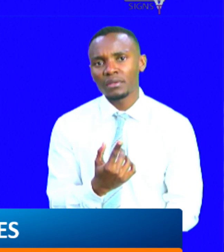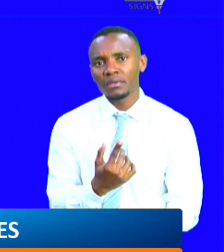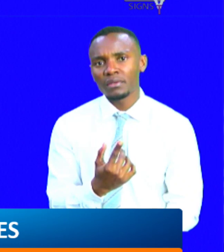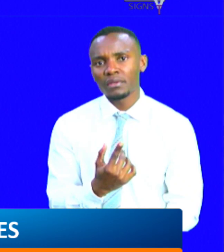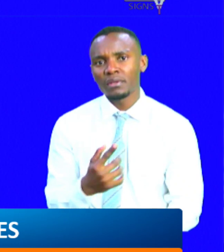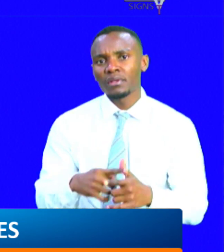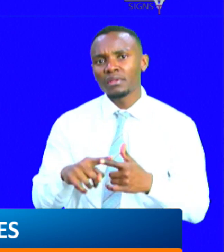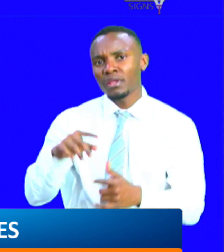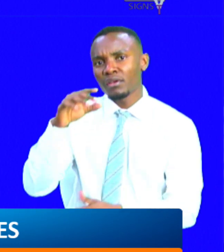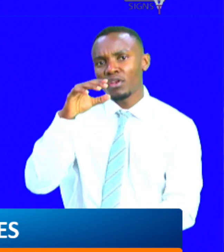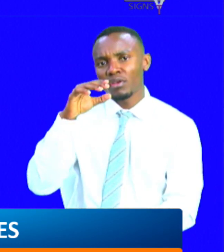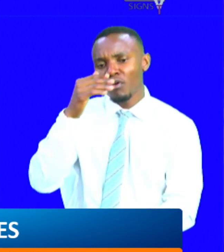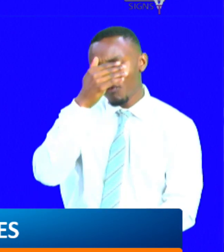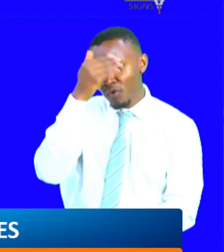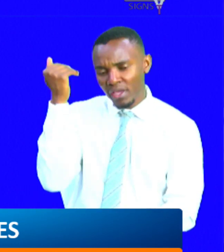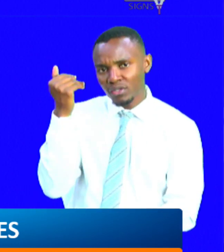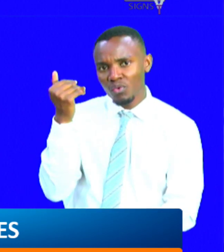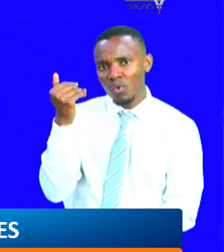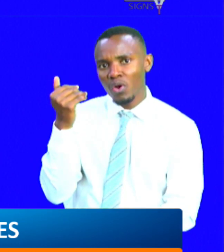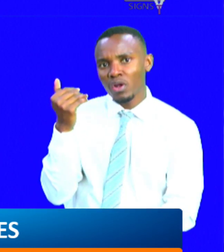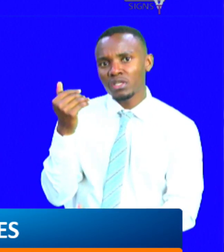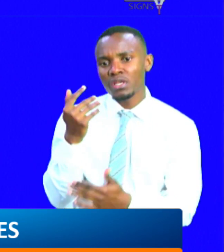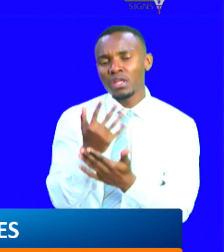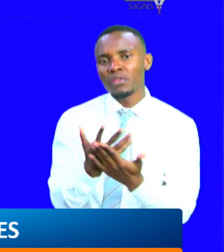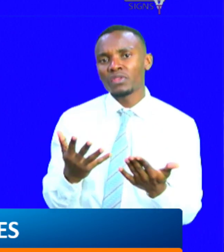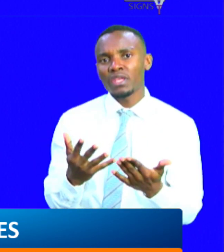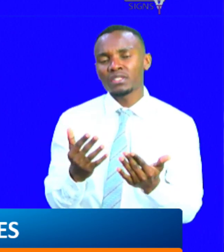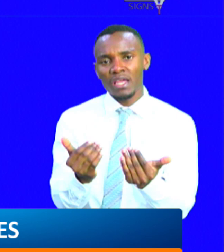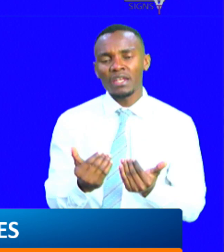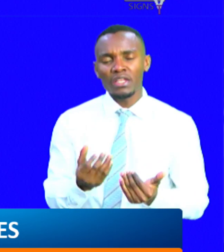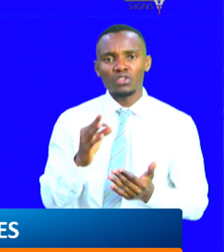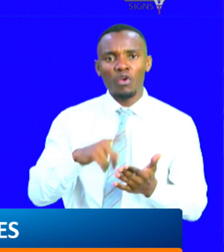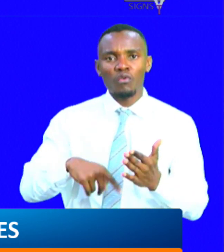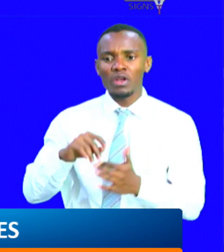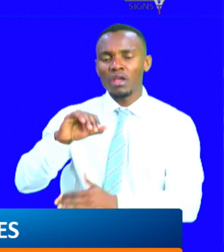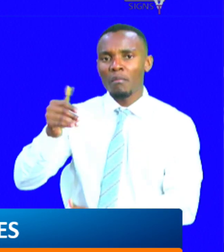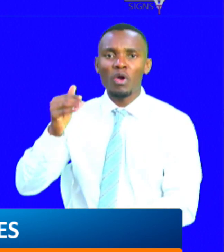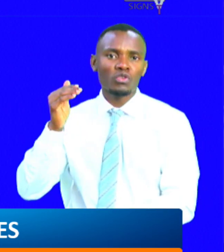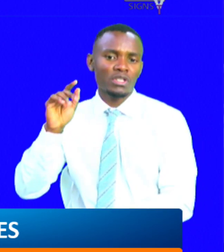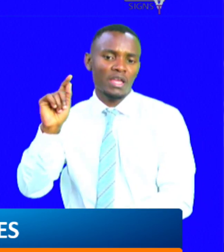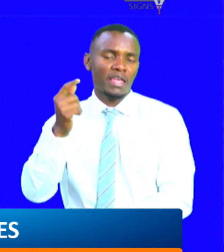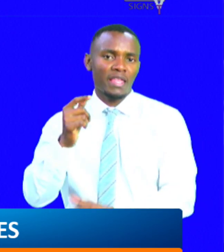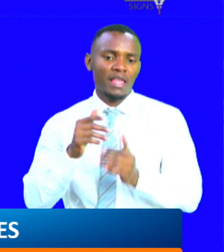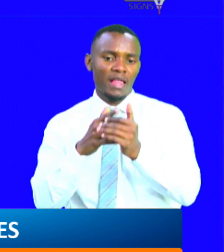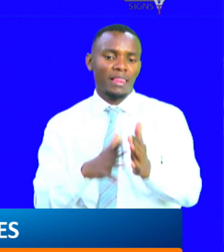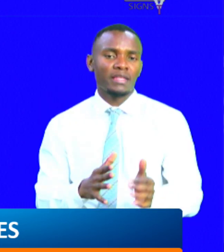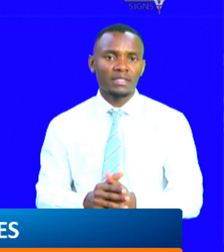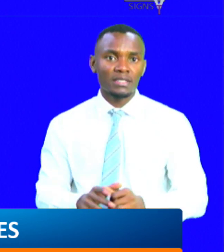wakasahau masilahi ya watu wa Mount Kenya. Sisi tukiwa viongozi wa